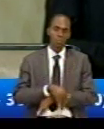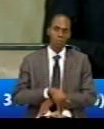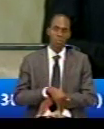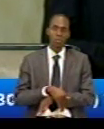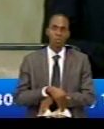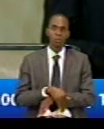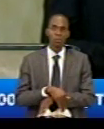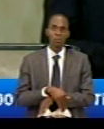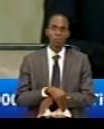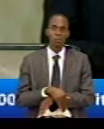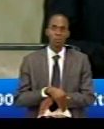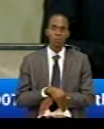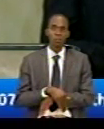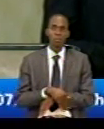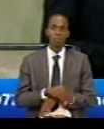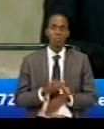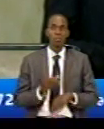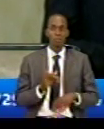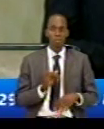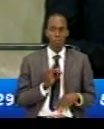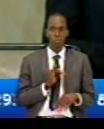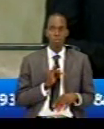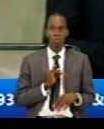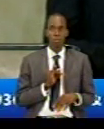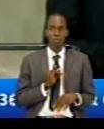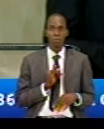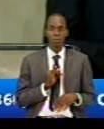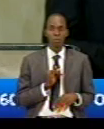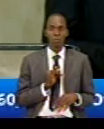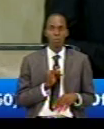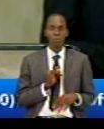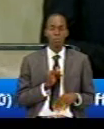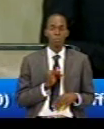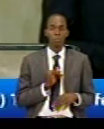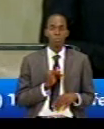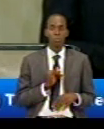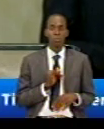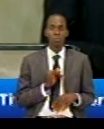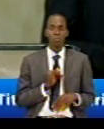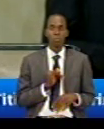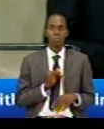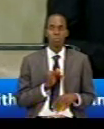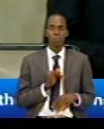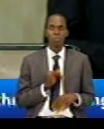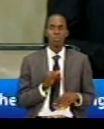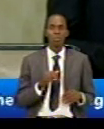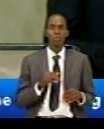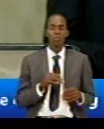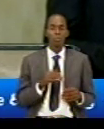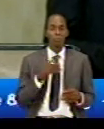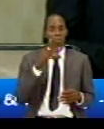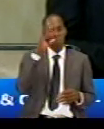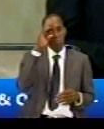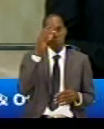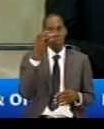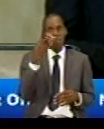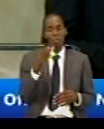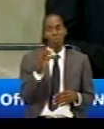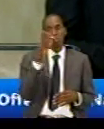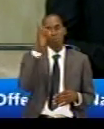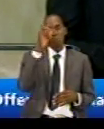I don't know. I'm just saying this now. He might not be sleeping at the